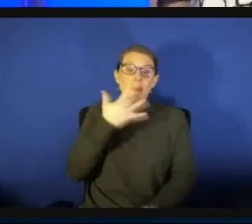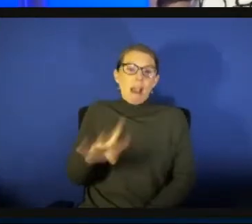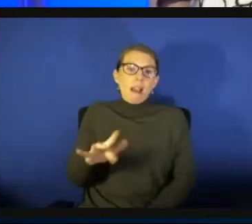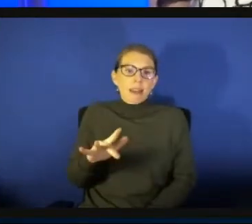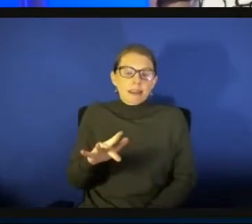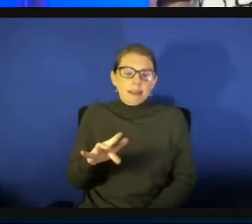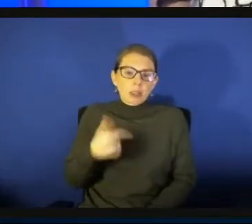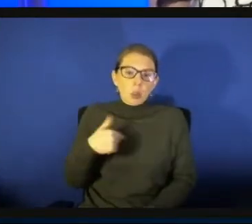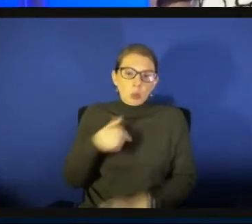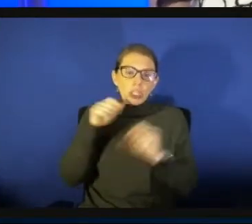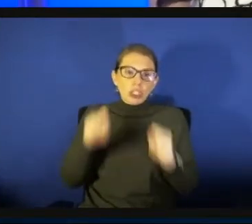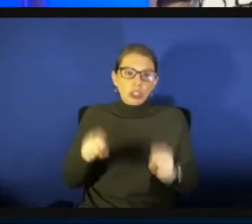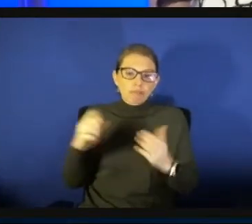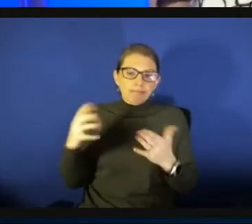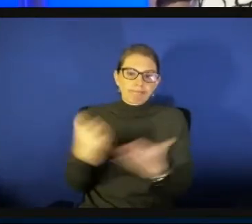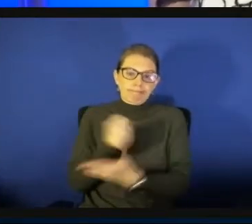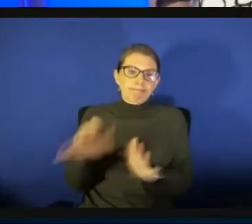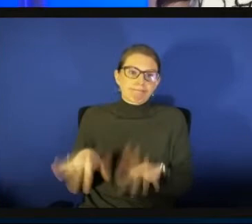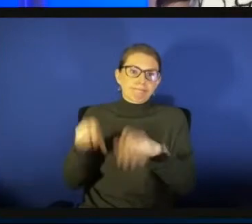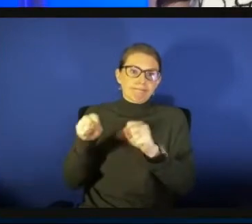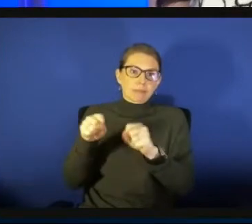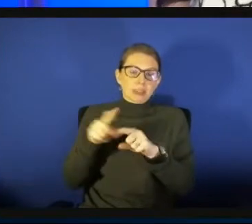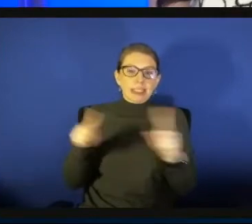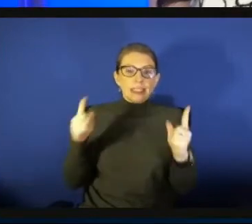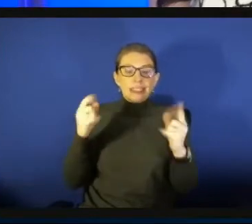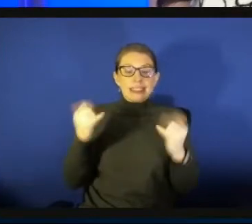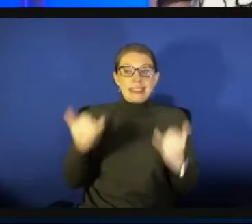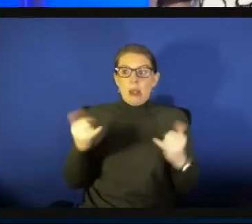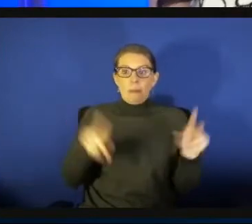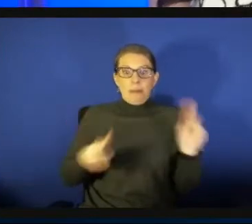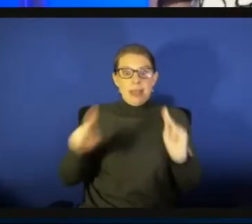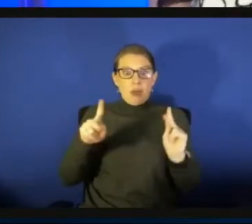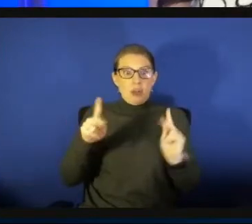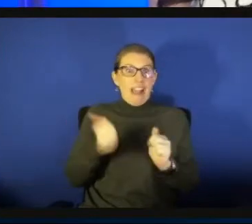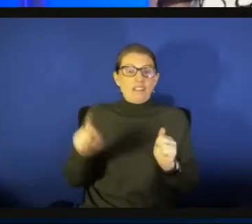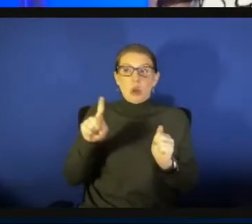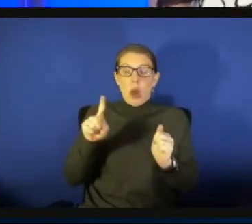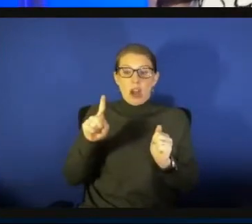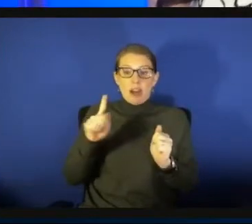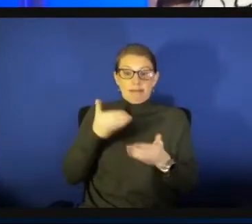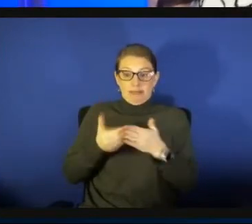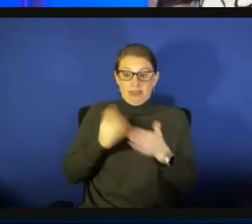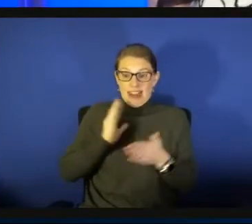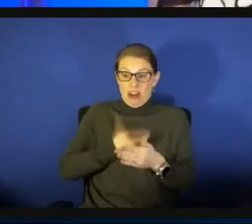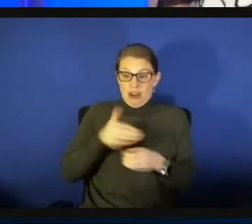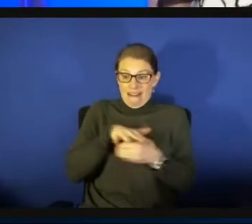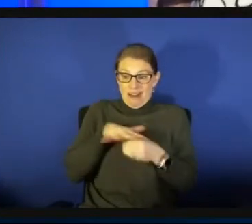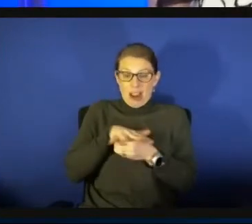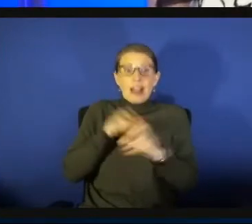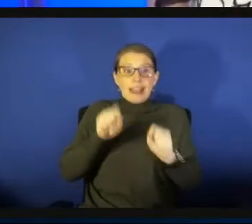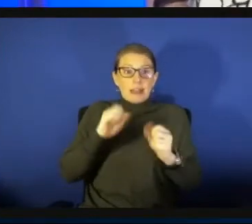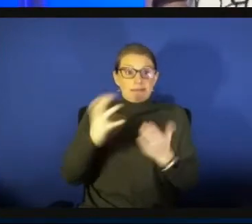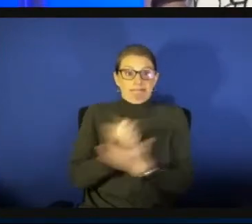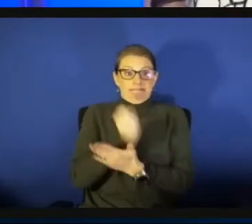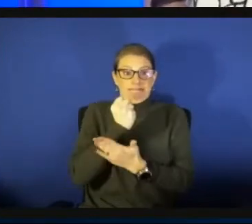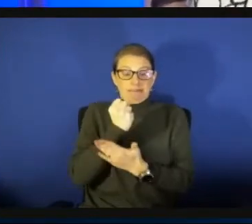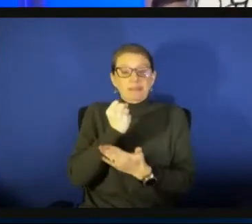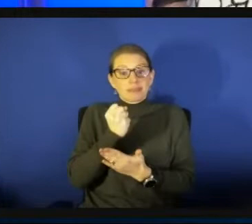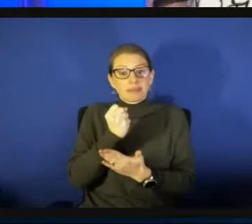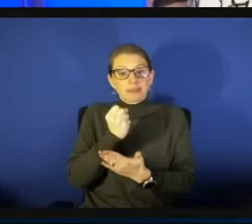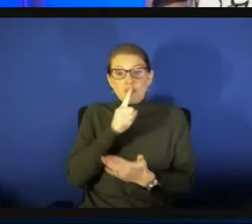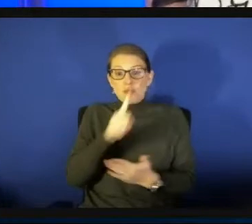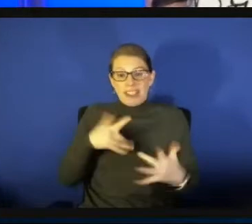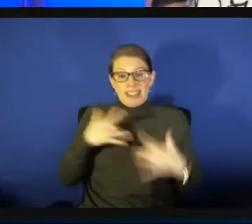to get it, but boy, now everybody's going to be able to get it in our area. So it's just, it's wonderful. It's very exciting.